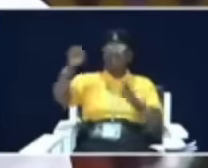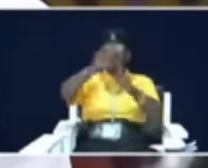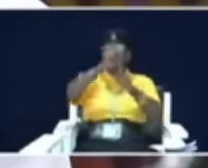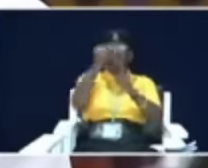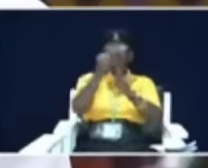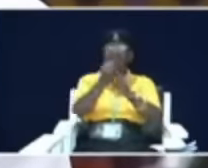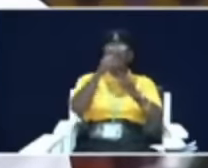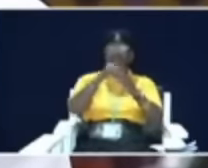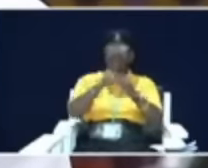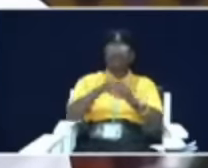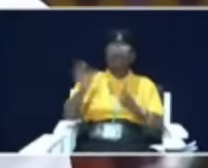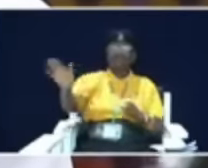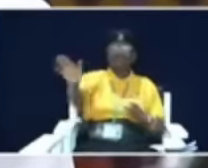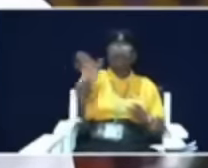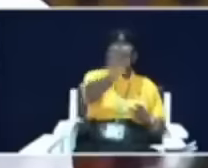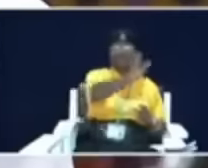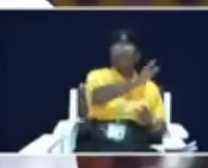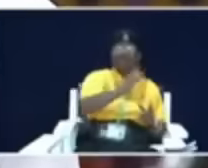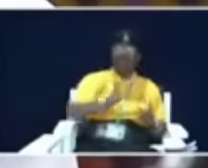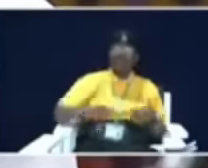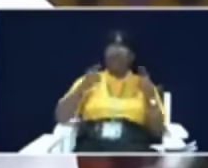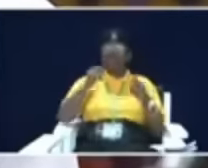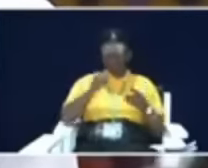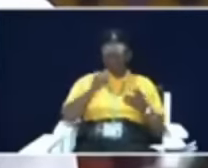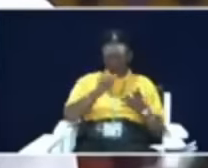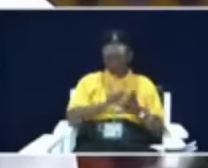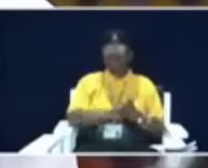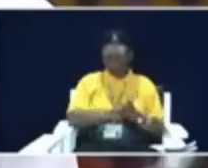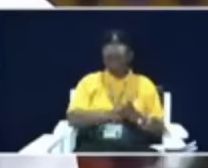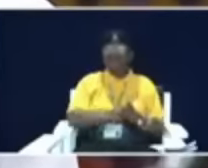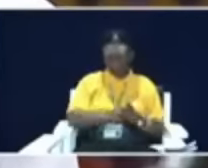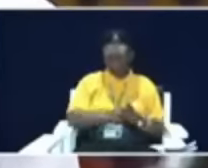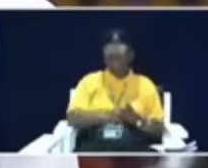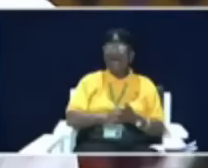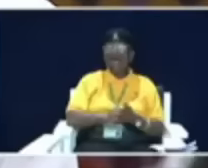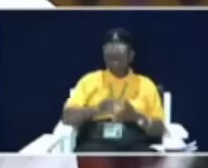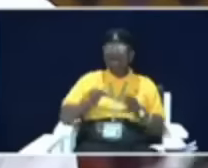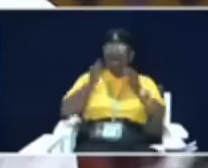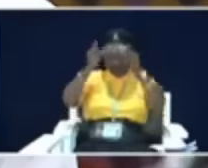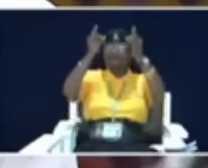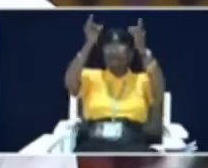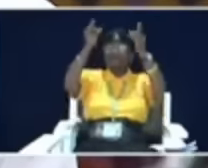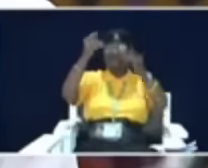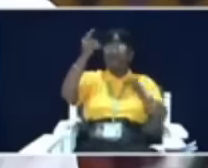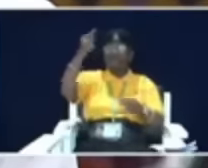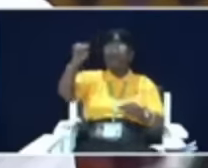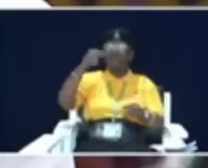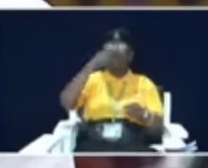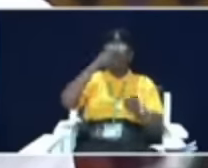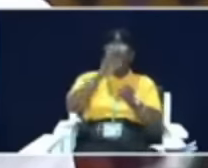in your life that defies the promises of God.